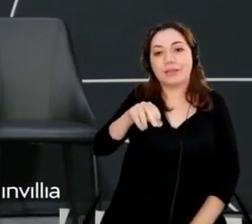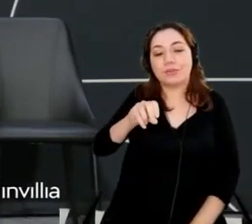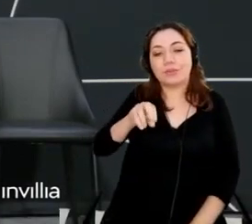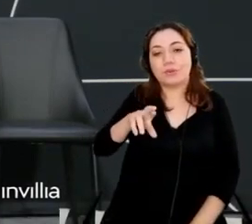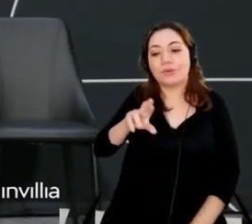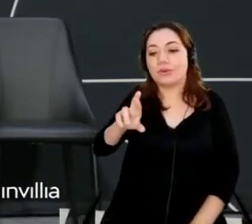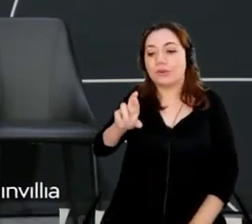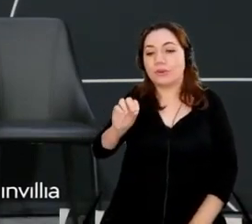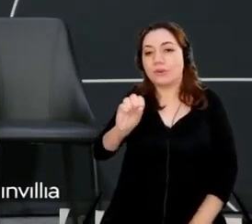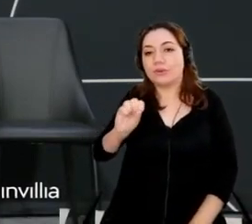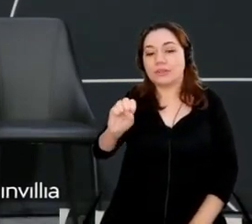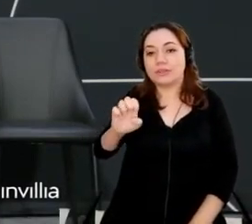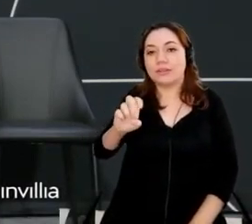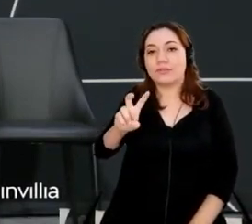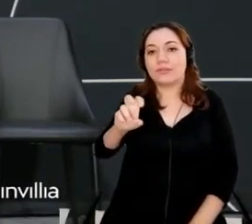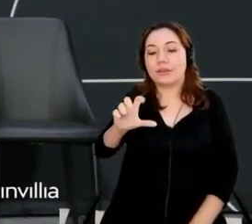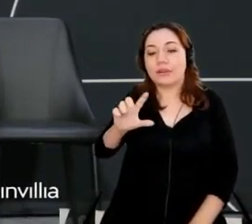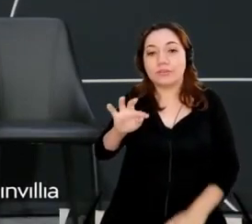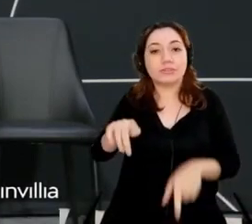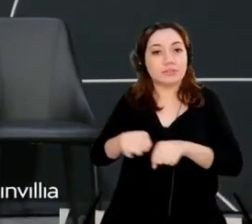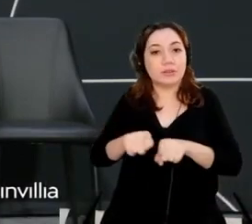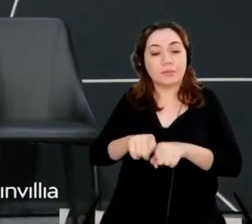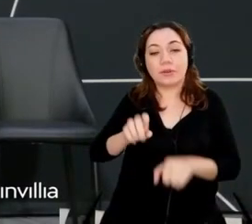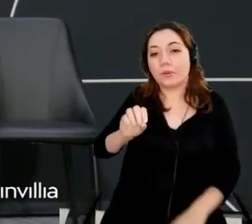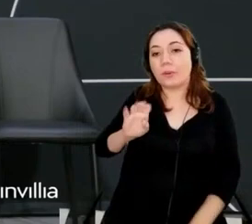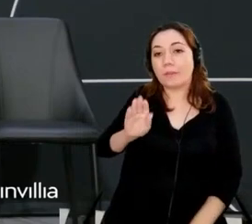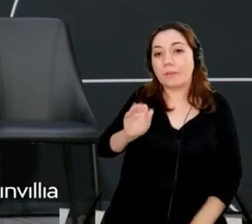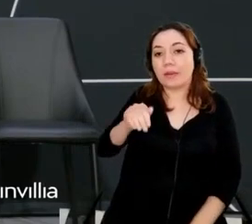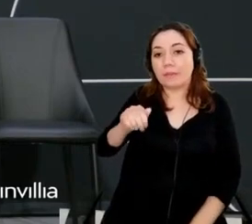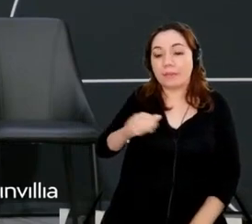in the room next to us, there is